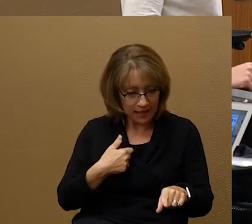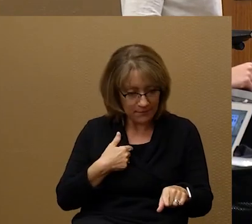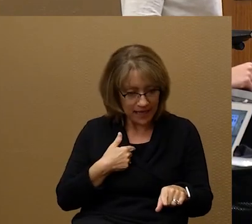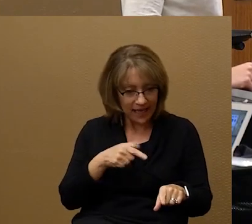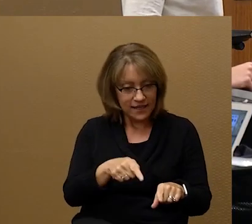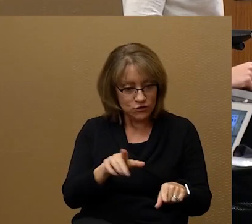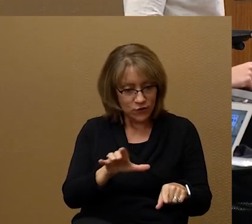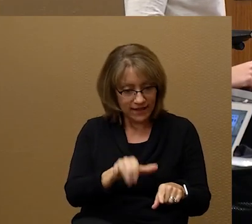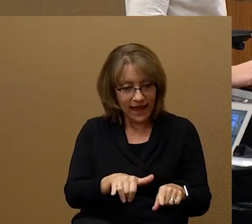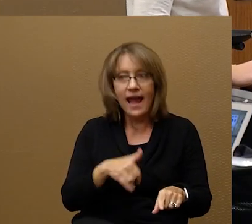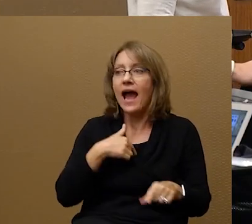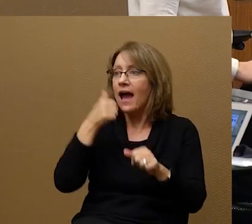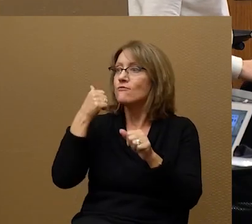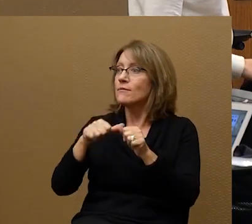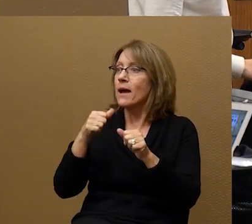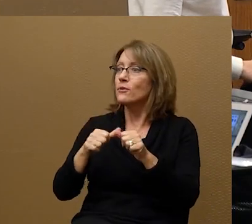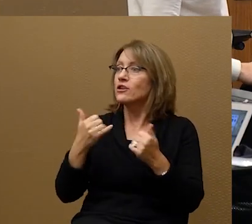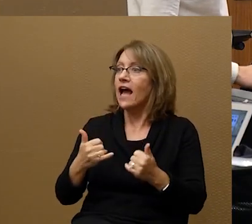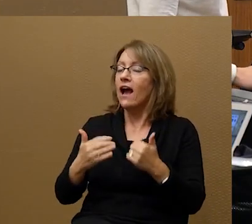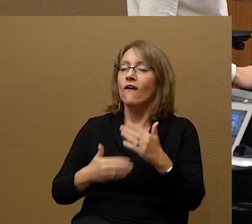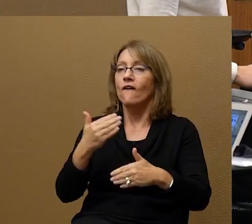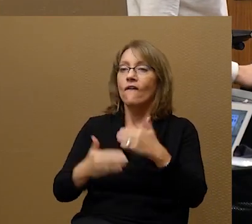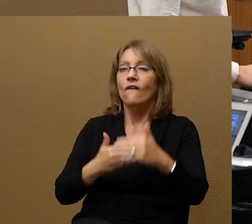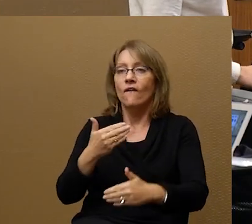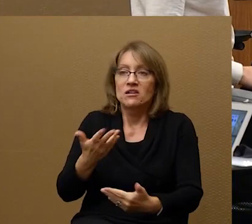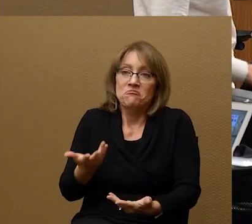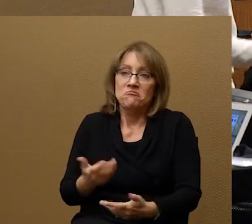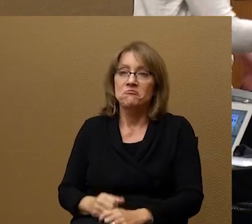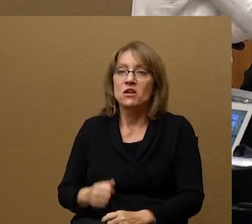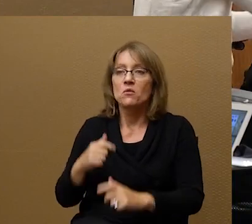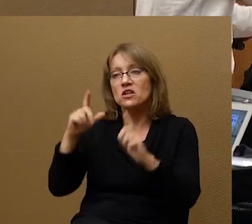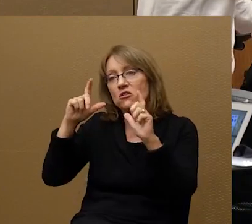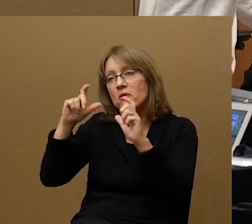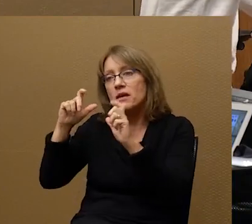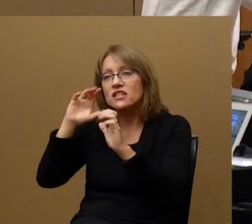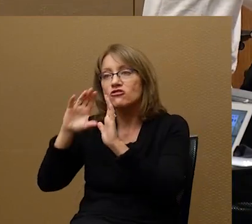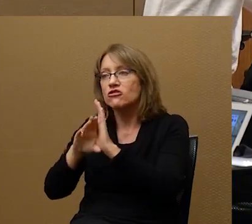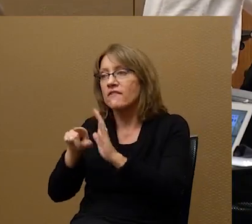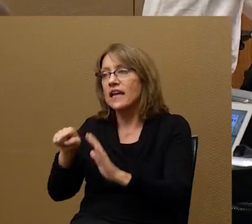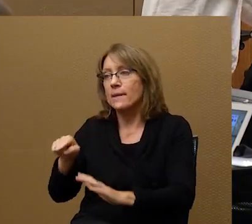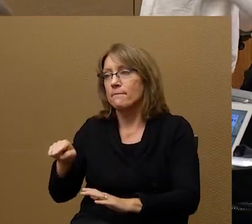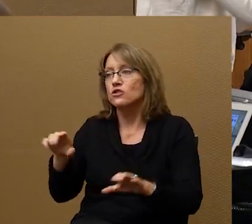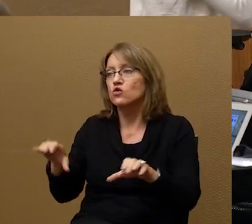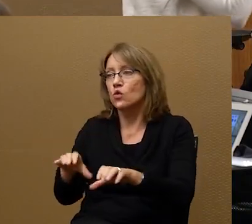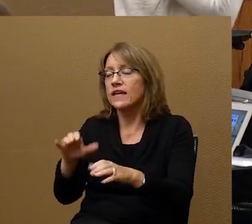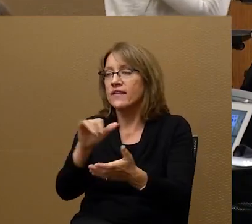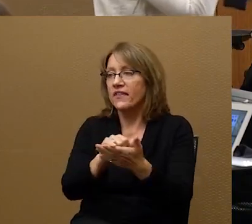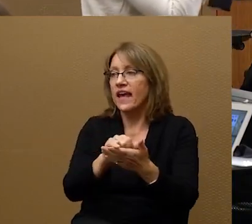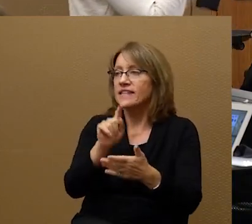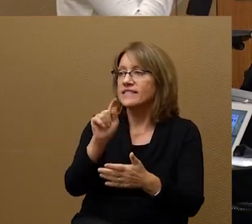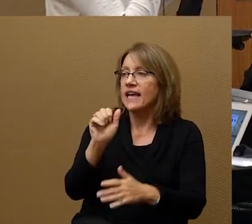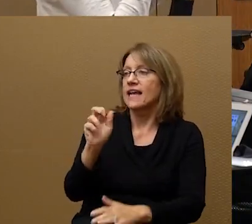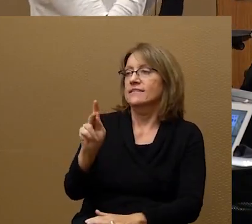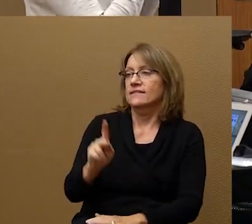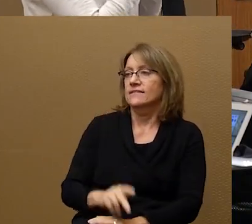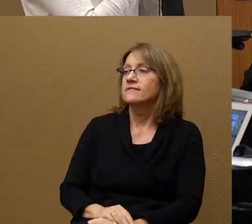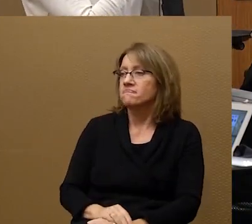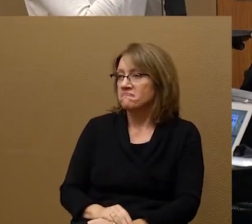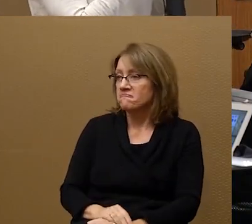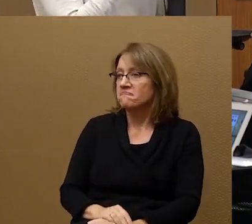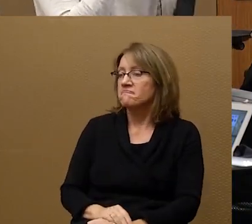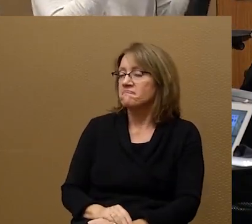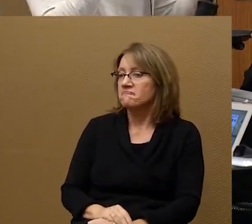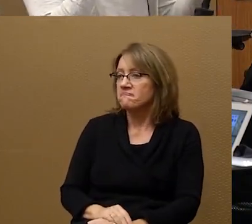And I don't really need to help him anymore because he just looks at his chart. Awesome. So that's also something to take